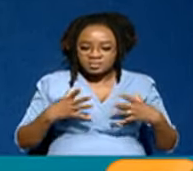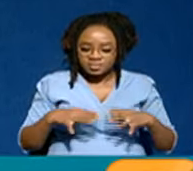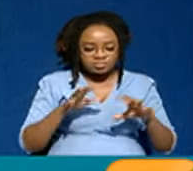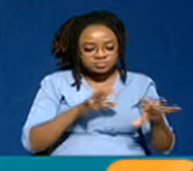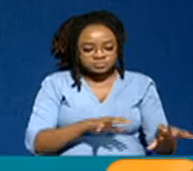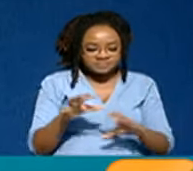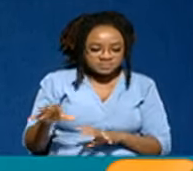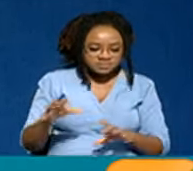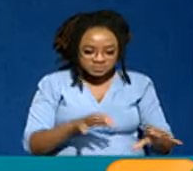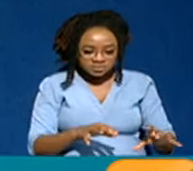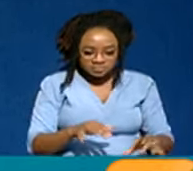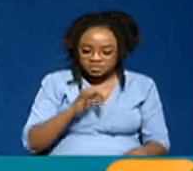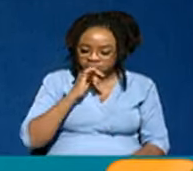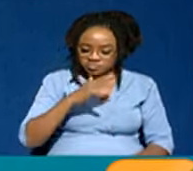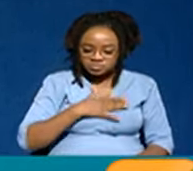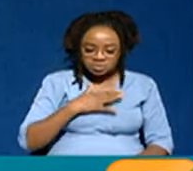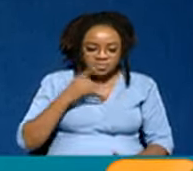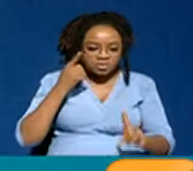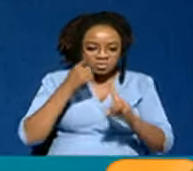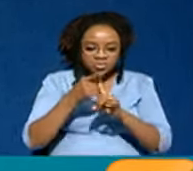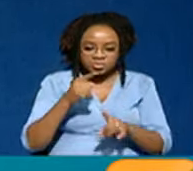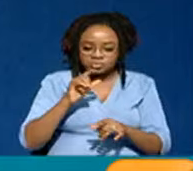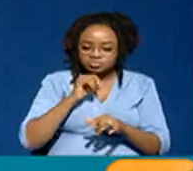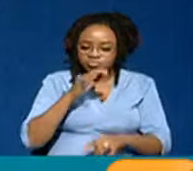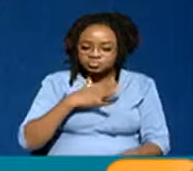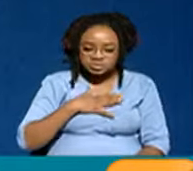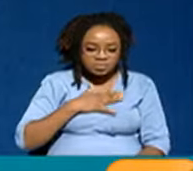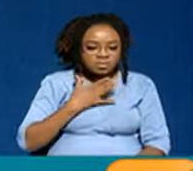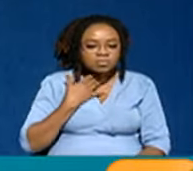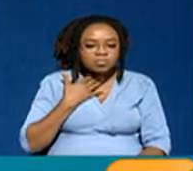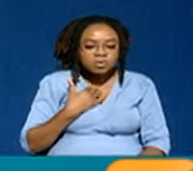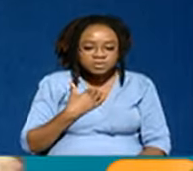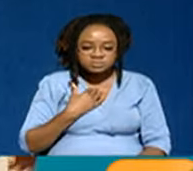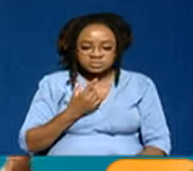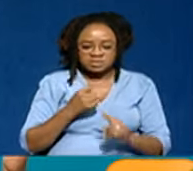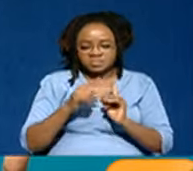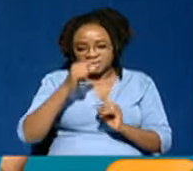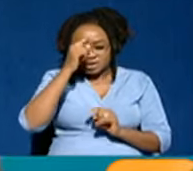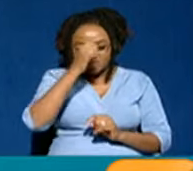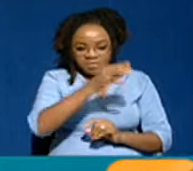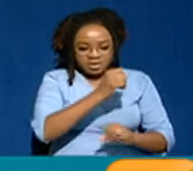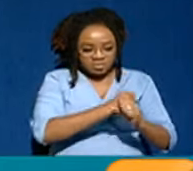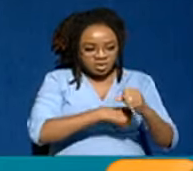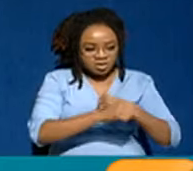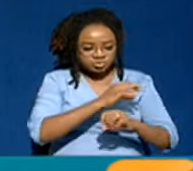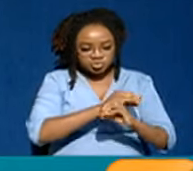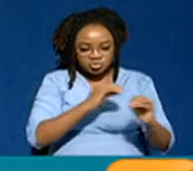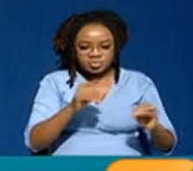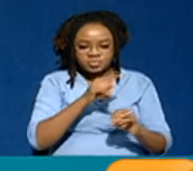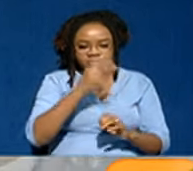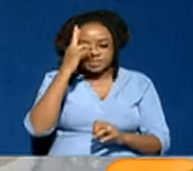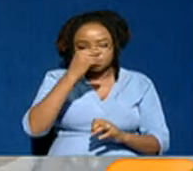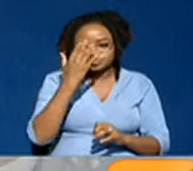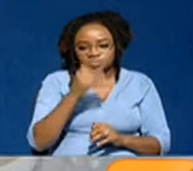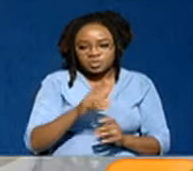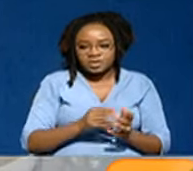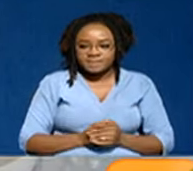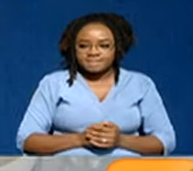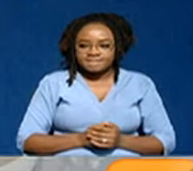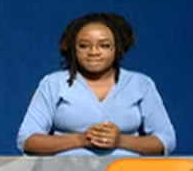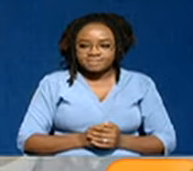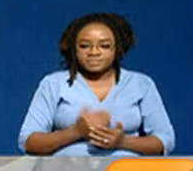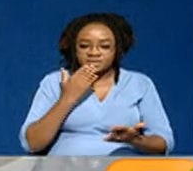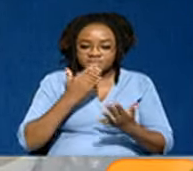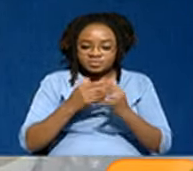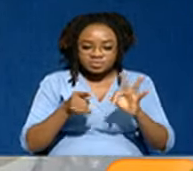will, it is then the will, it is then becomes the government's in action that makes this happen. Okay. Yeah. Thank you so much for making time, Dr. Davji Atala, Secretary